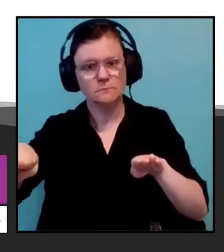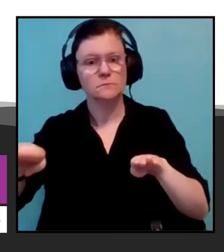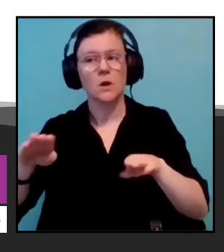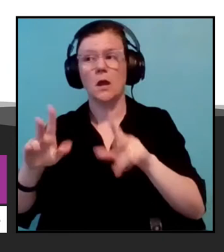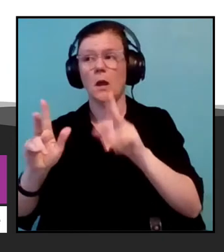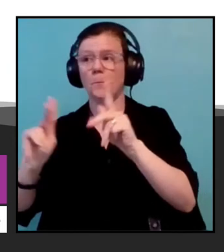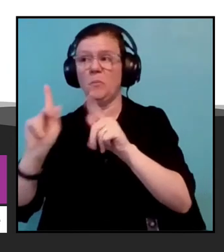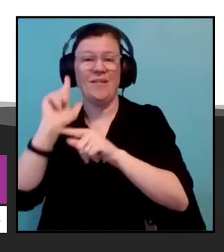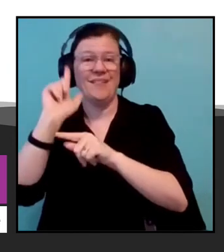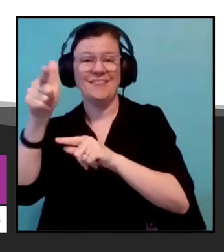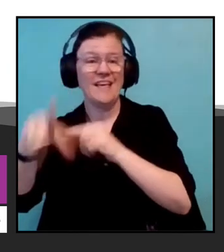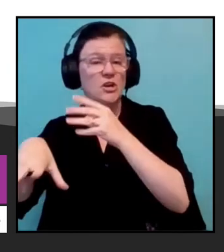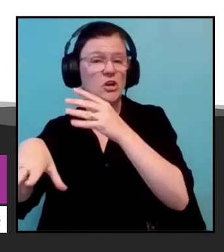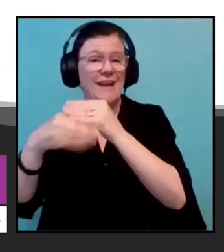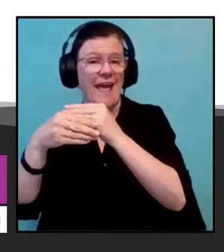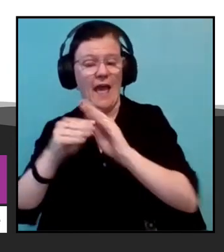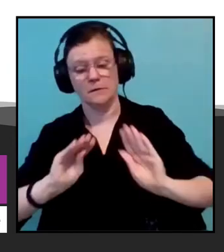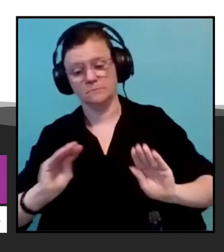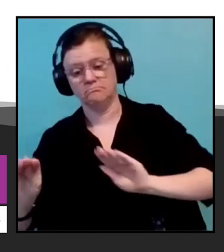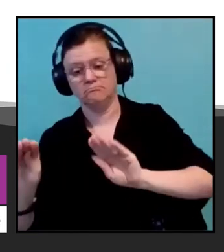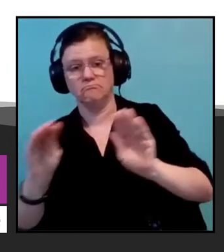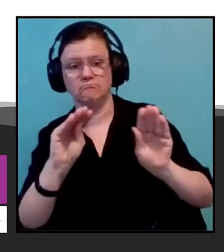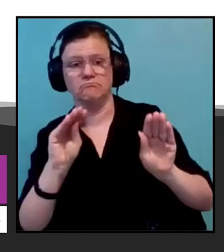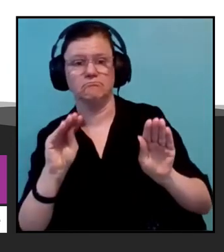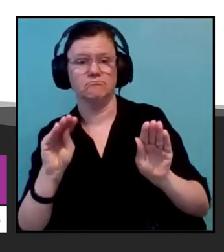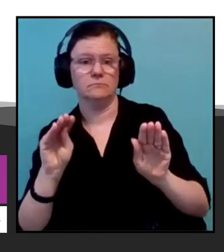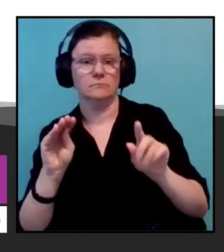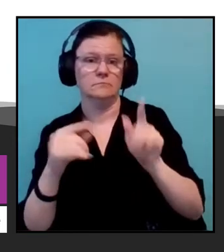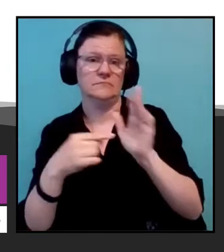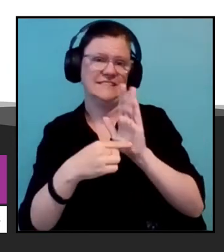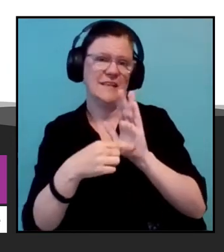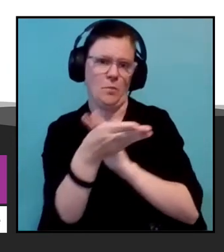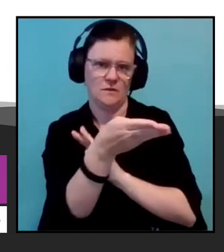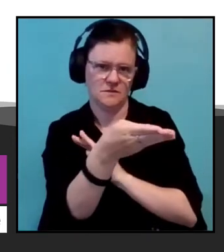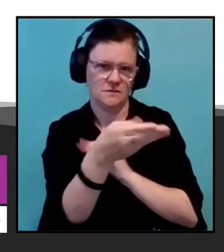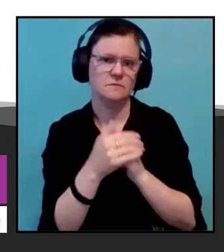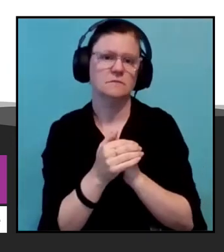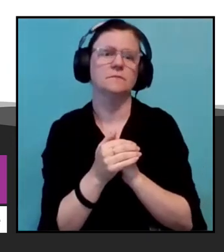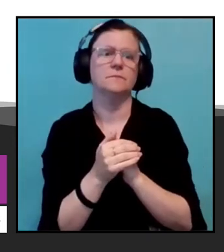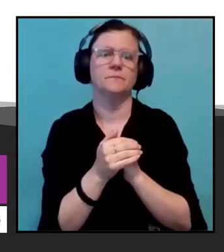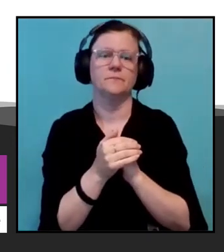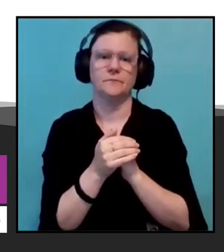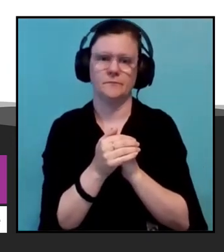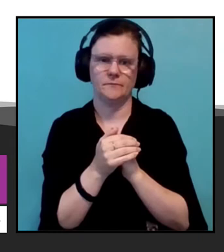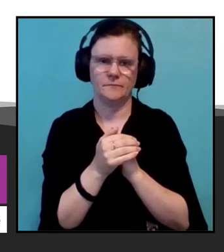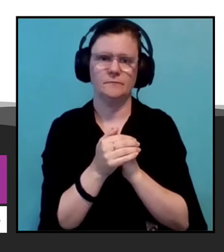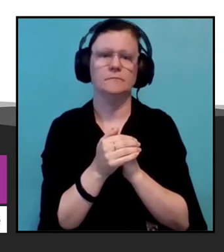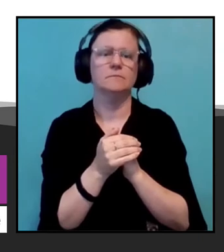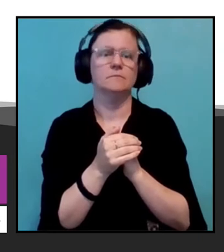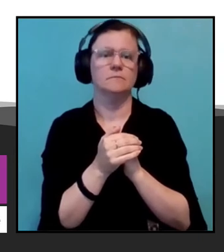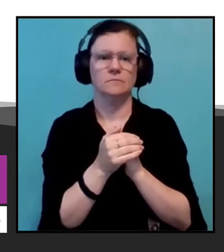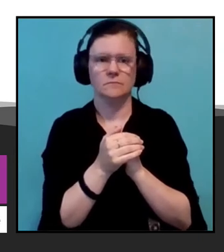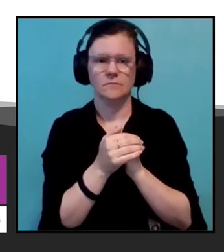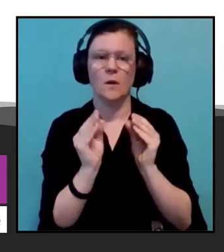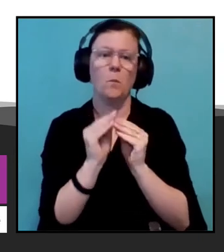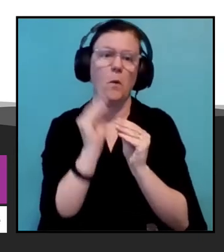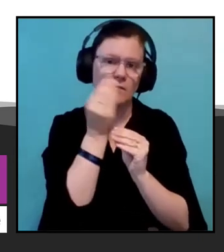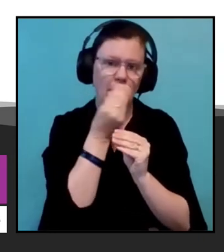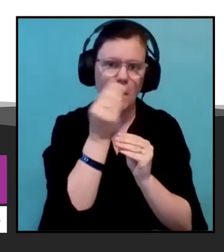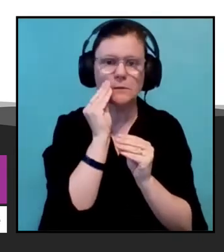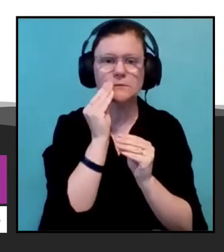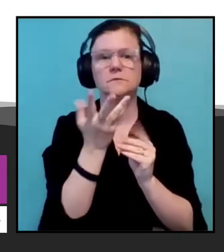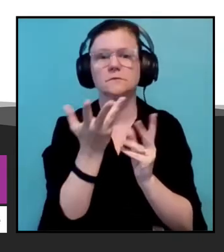to the exhibit. And you can see some examples here with participants adding to the tissue paper